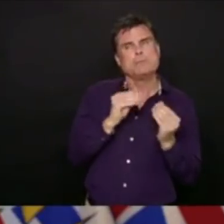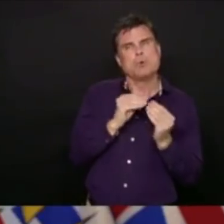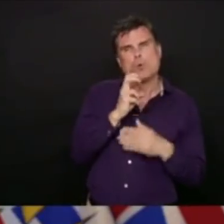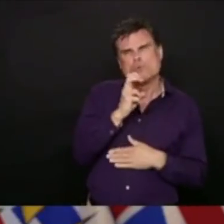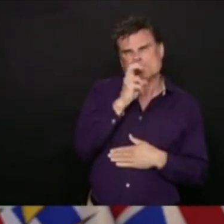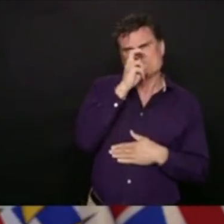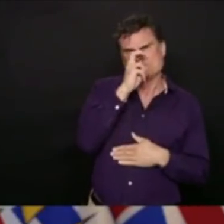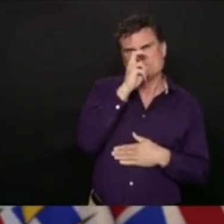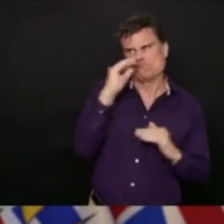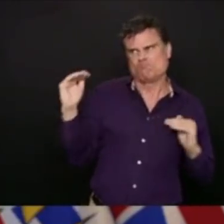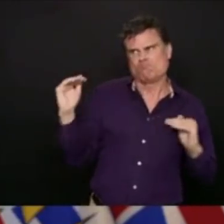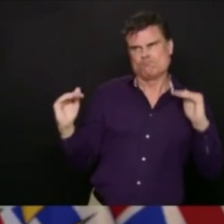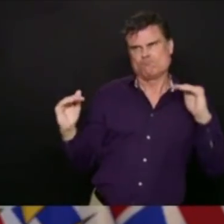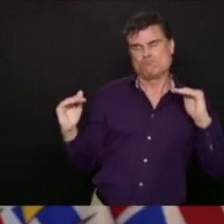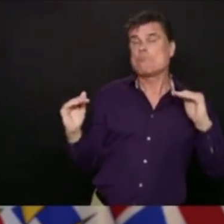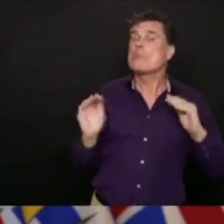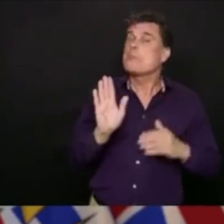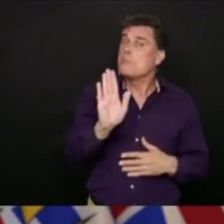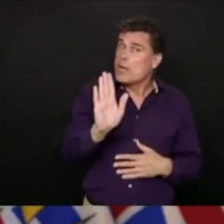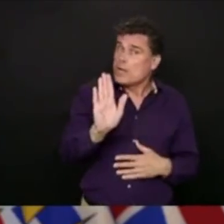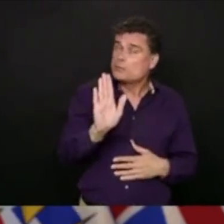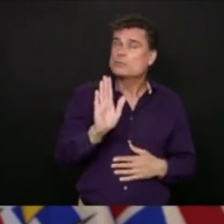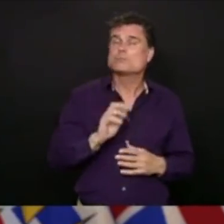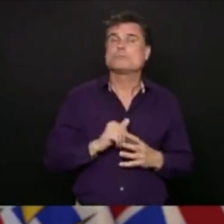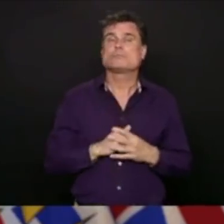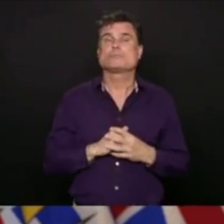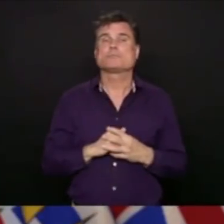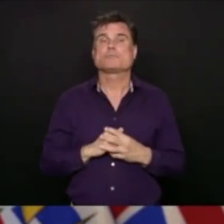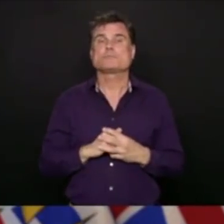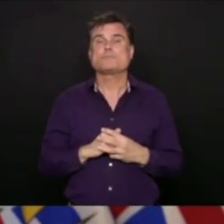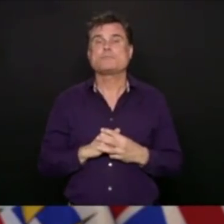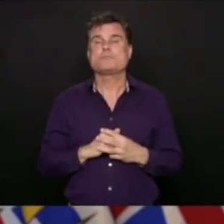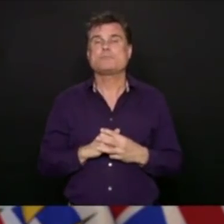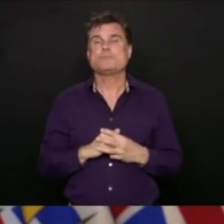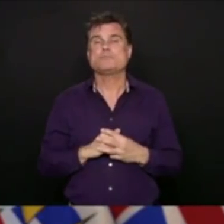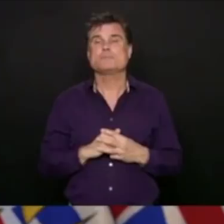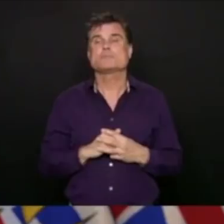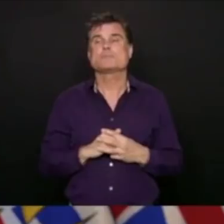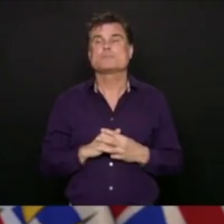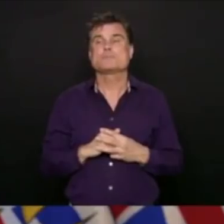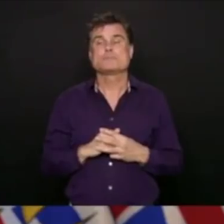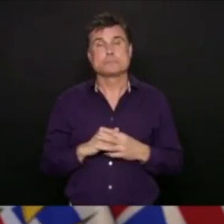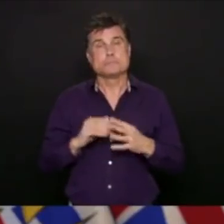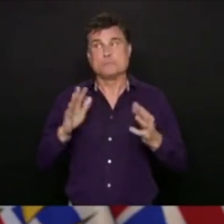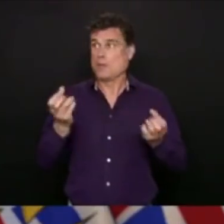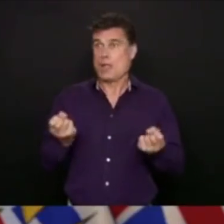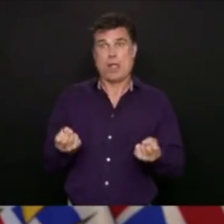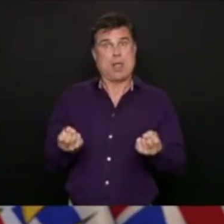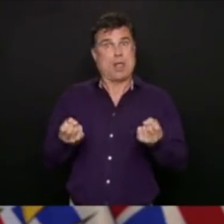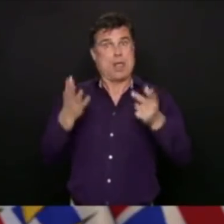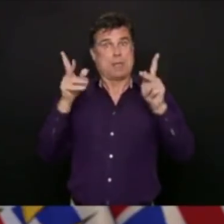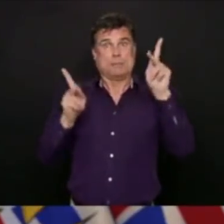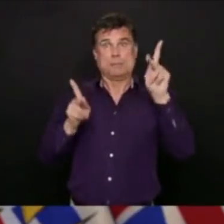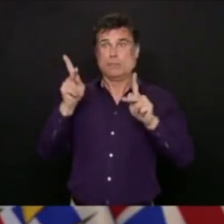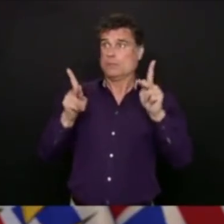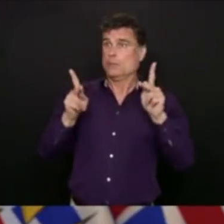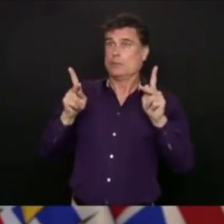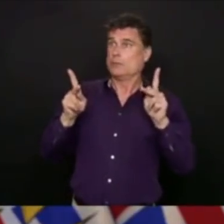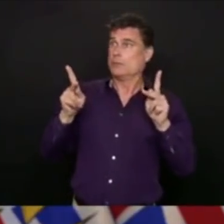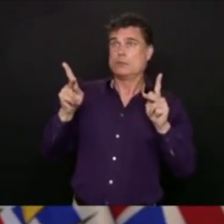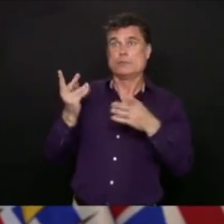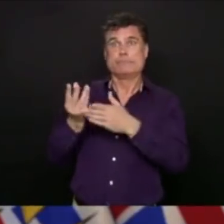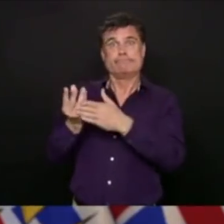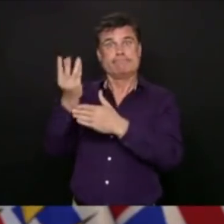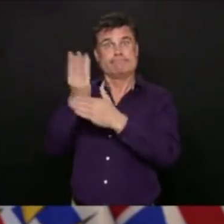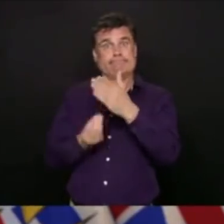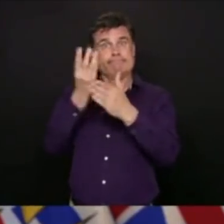case fatality rates and the population fatality rates in Sweden are very, very high. So I think